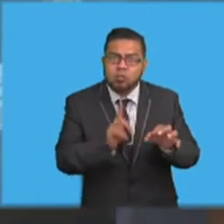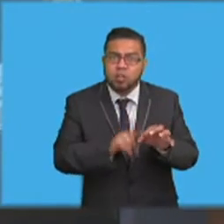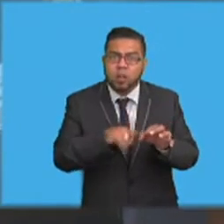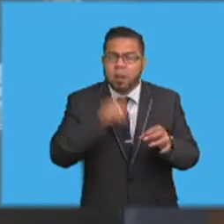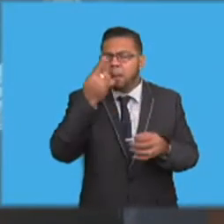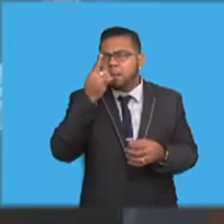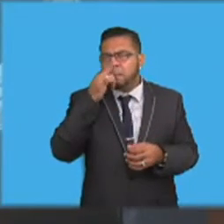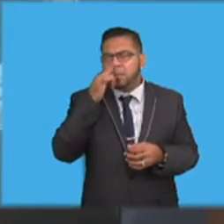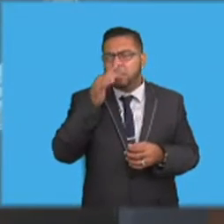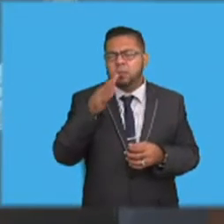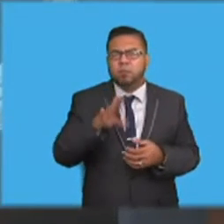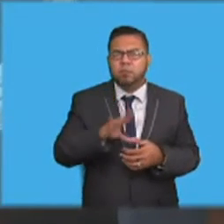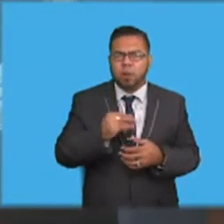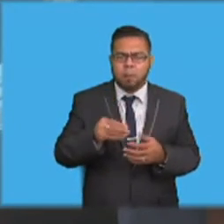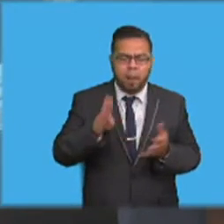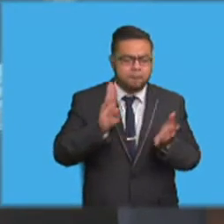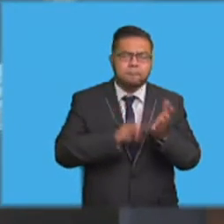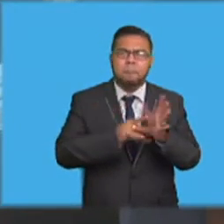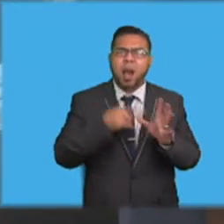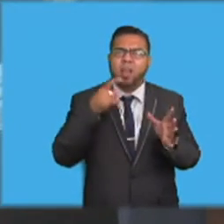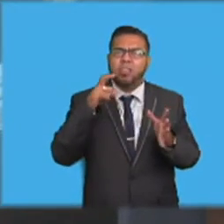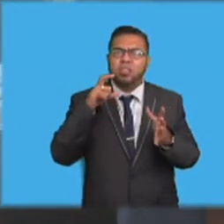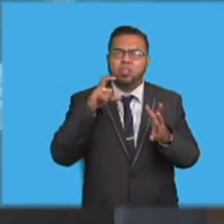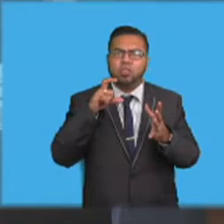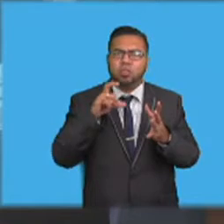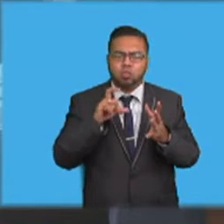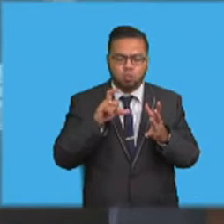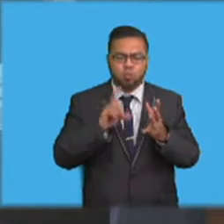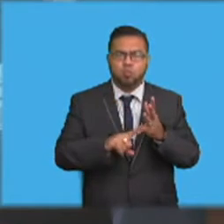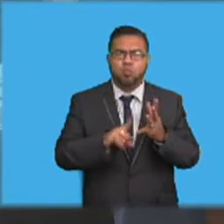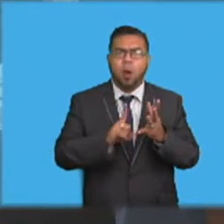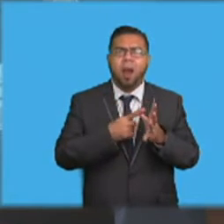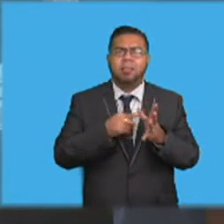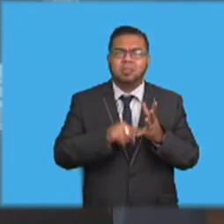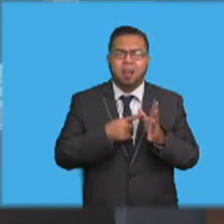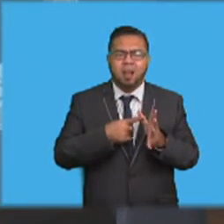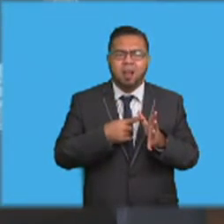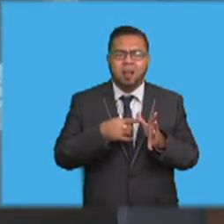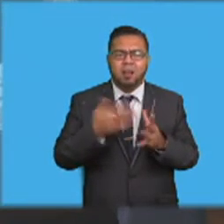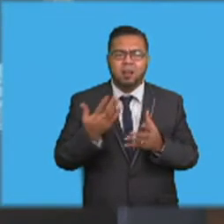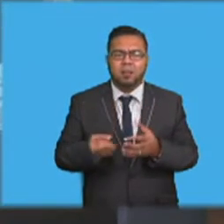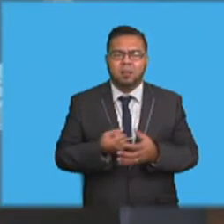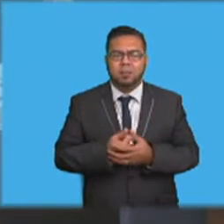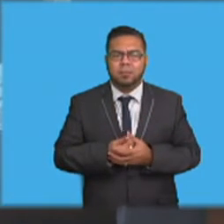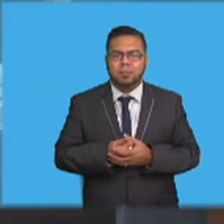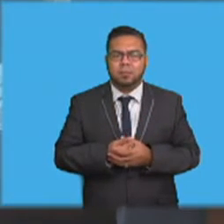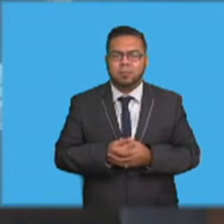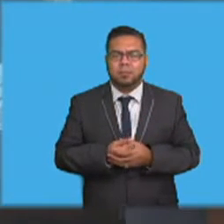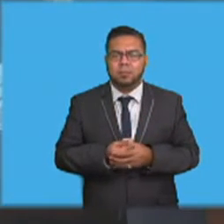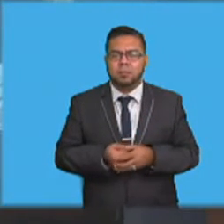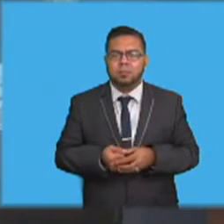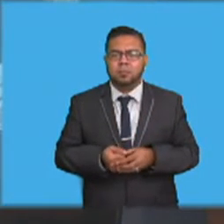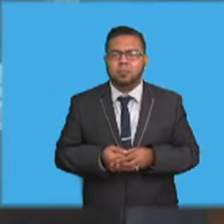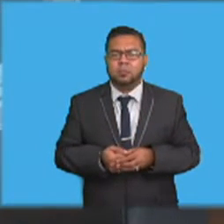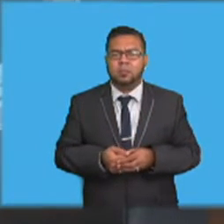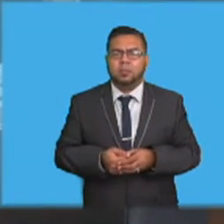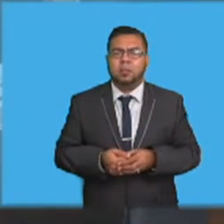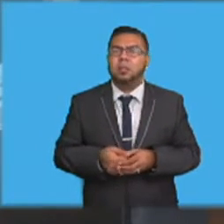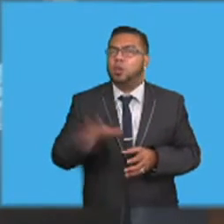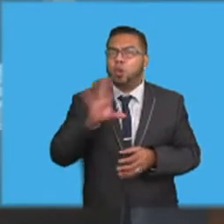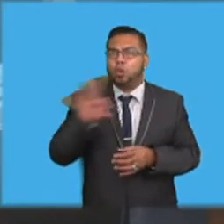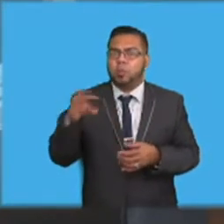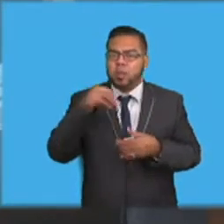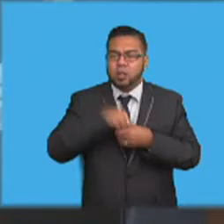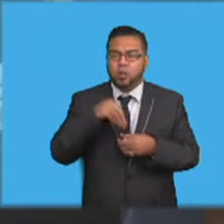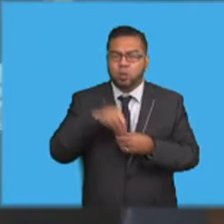from Maduata, including the island of Kia, not to be included